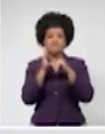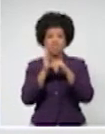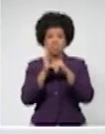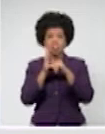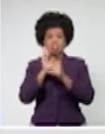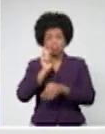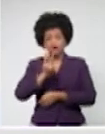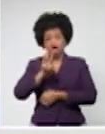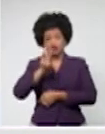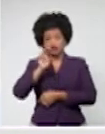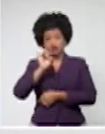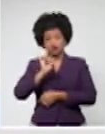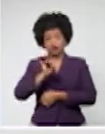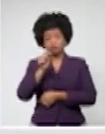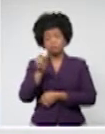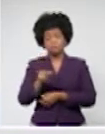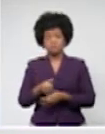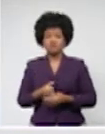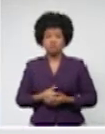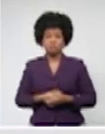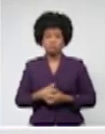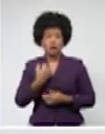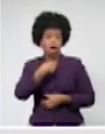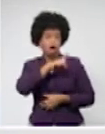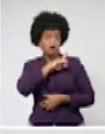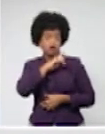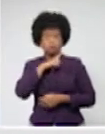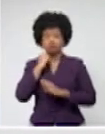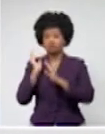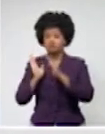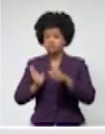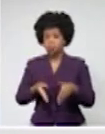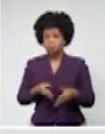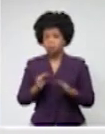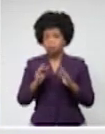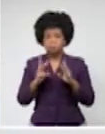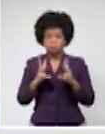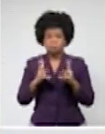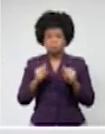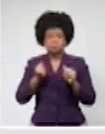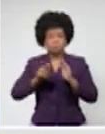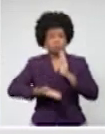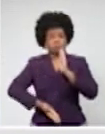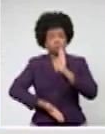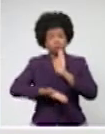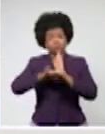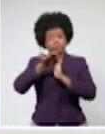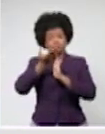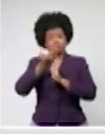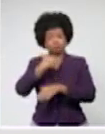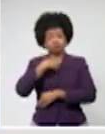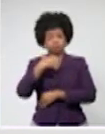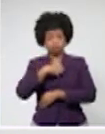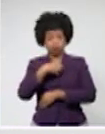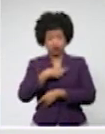6,813 people died yesterday, a higher figure compared to previous days, for a cumulative of